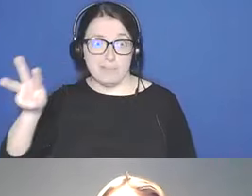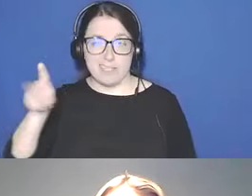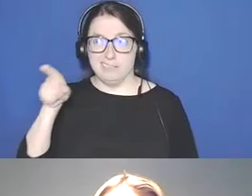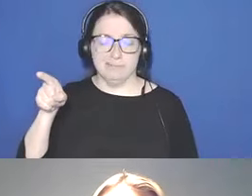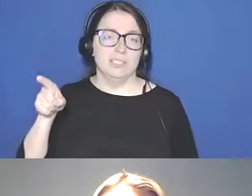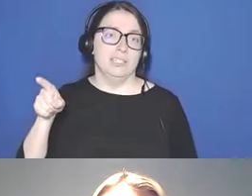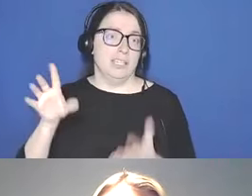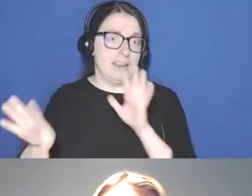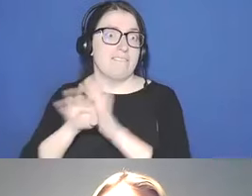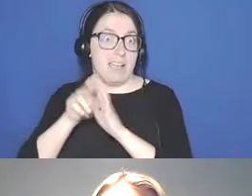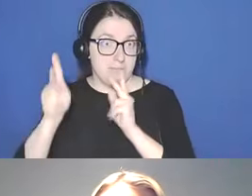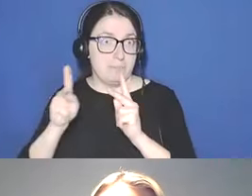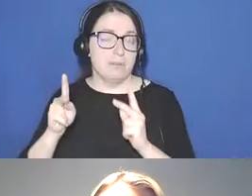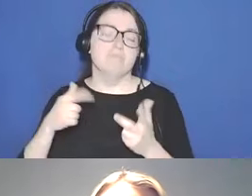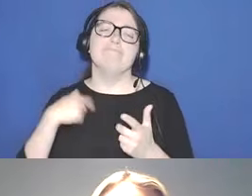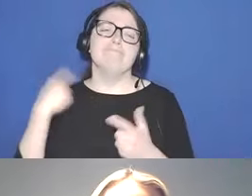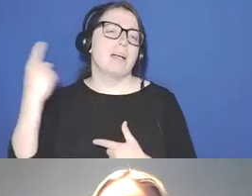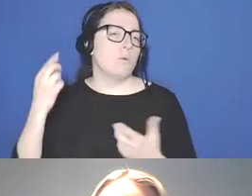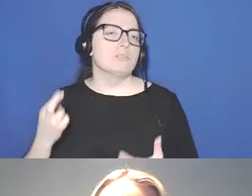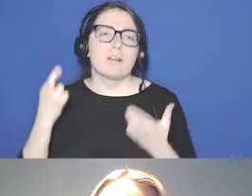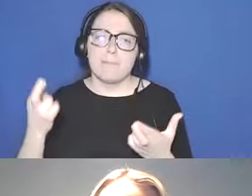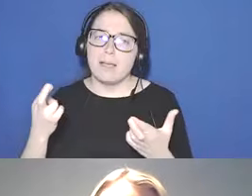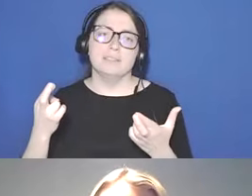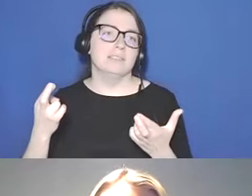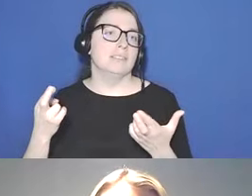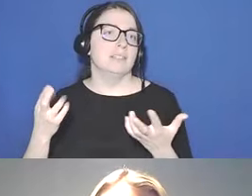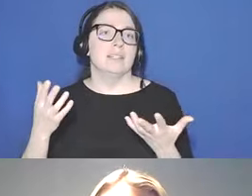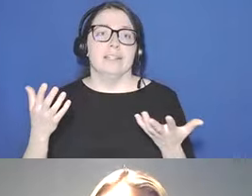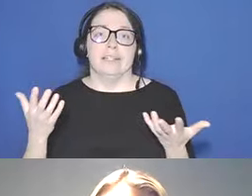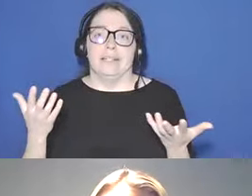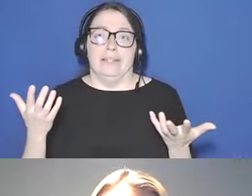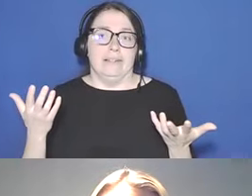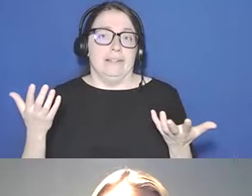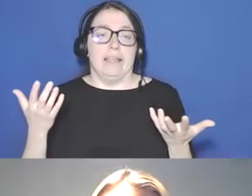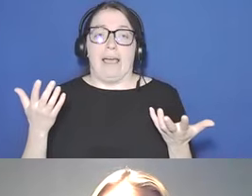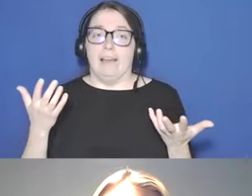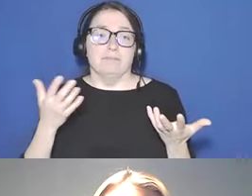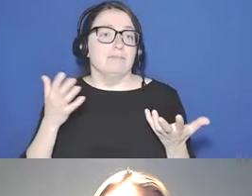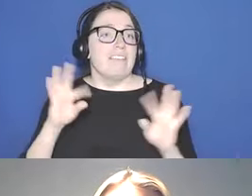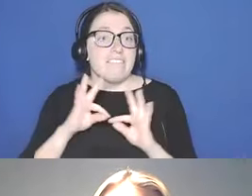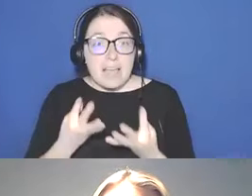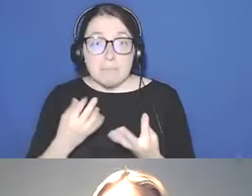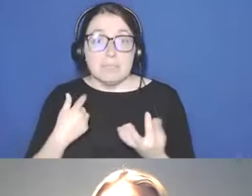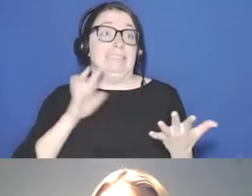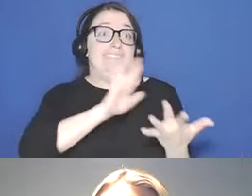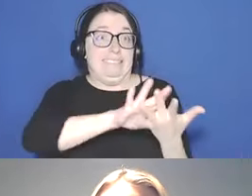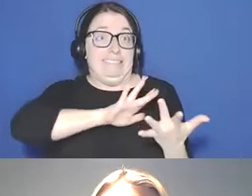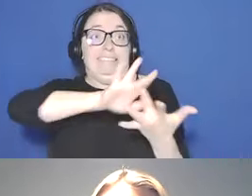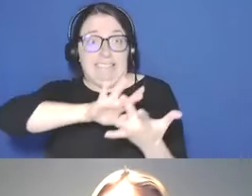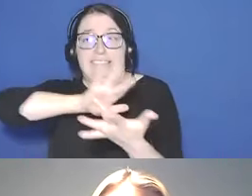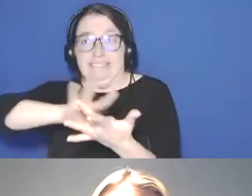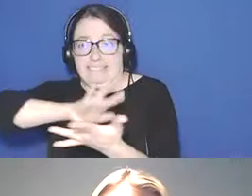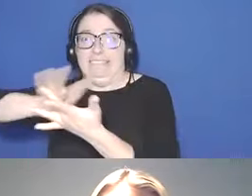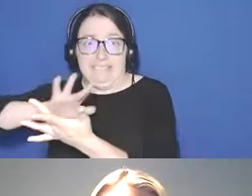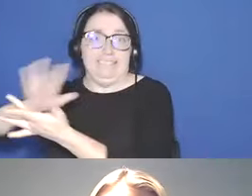always recommend that families just put themselves on a handful of wait list. You might